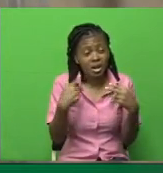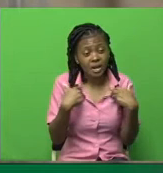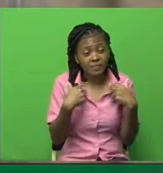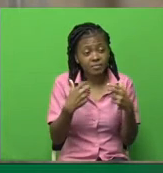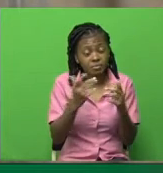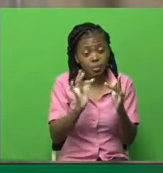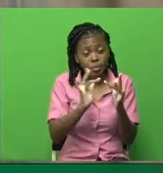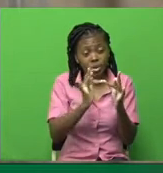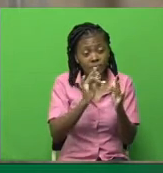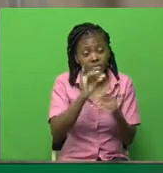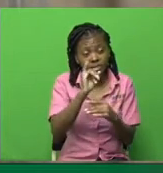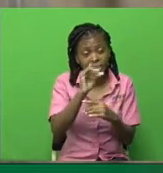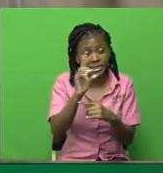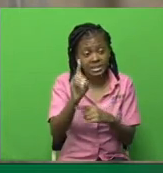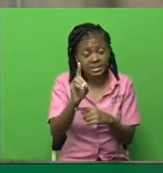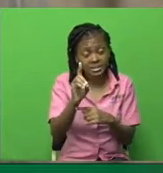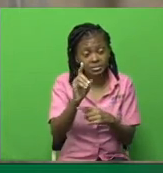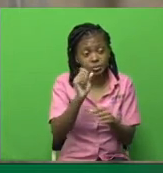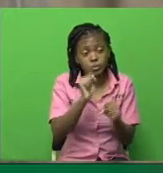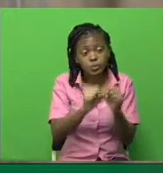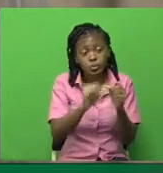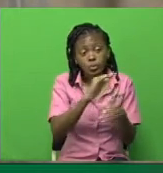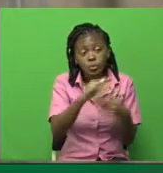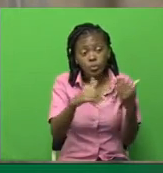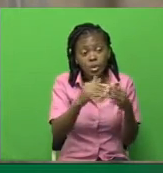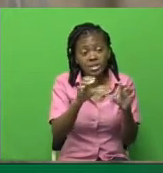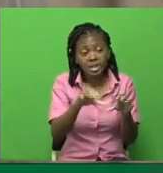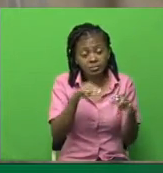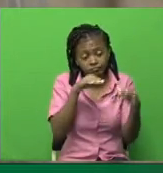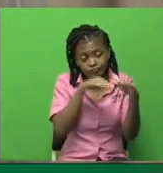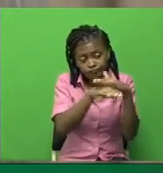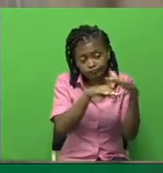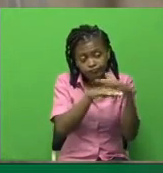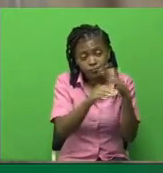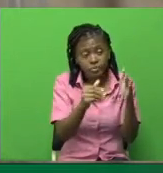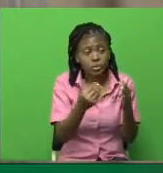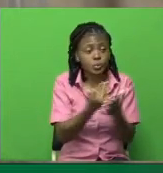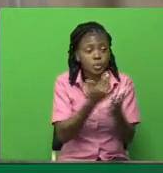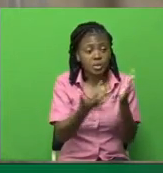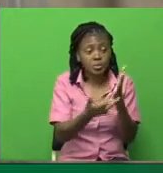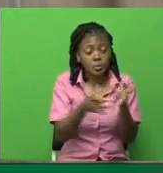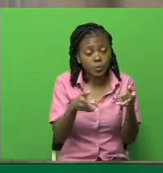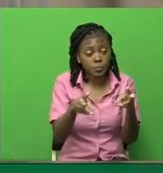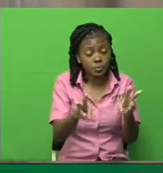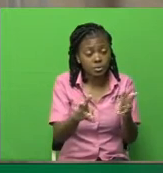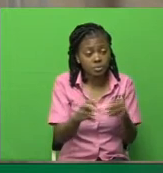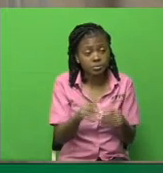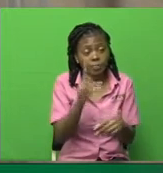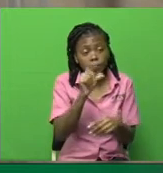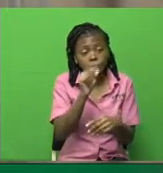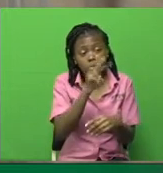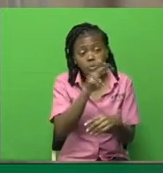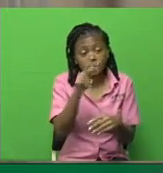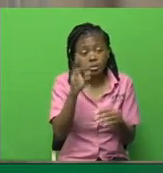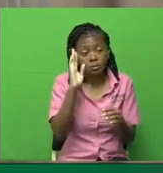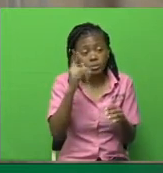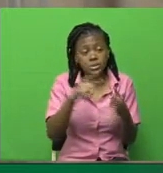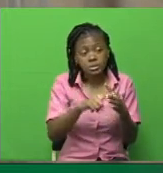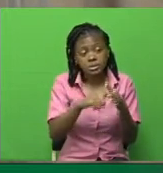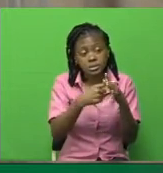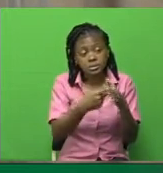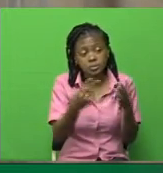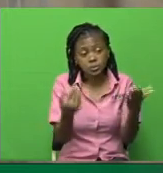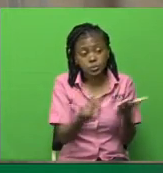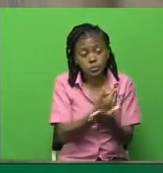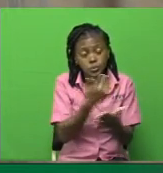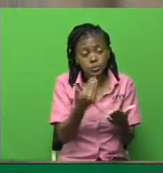move ahead in our digital Nation trust in 2022 we will introduce a pilot project but as we